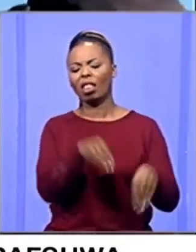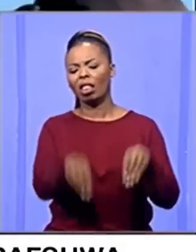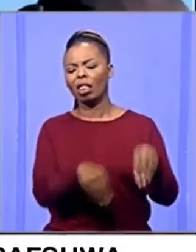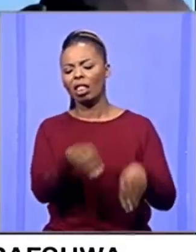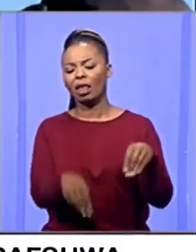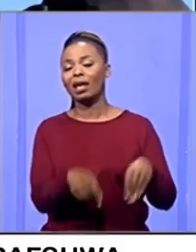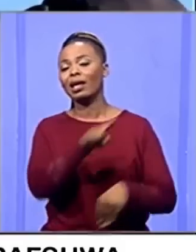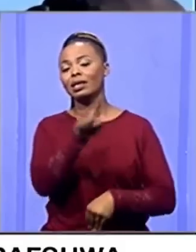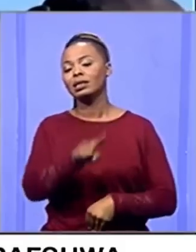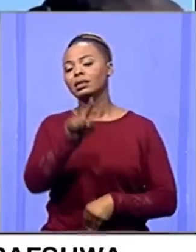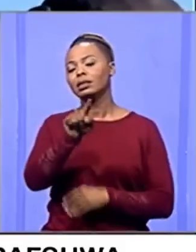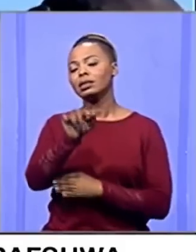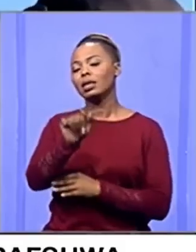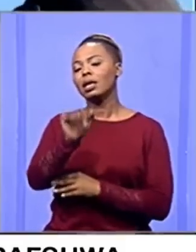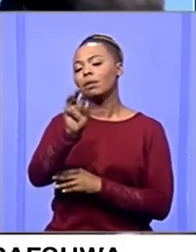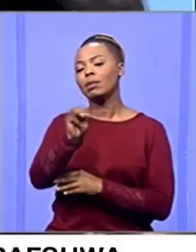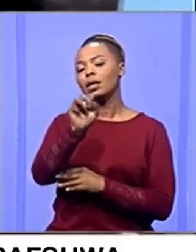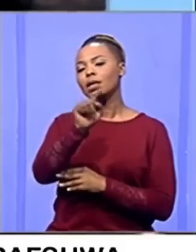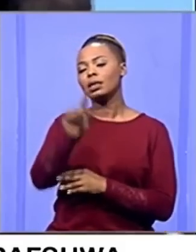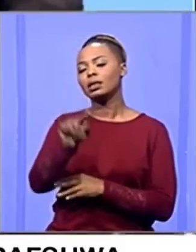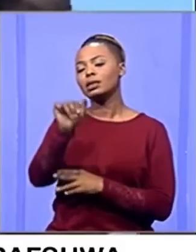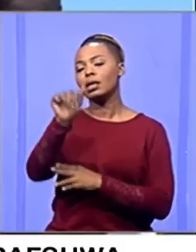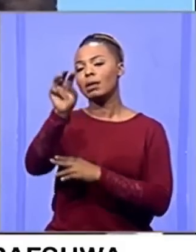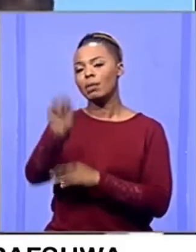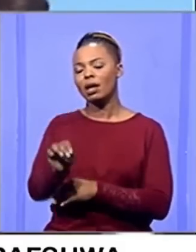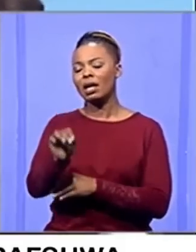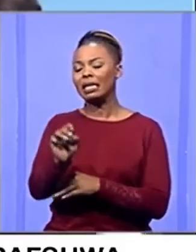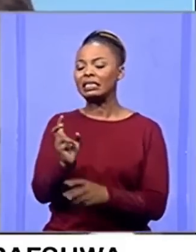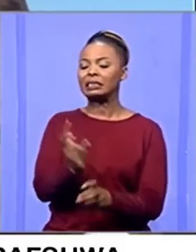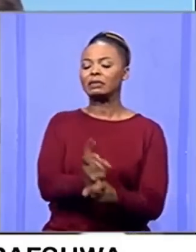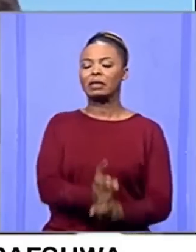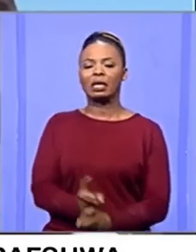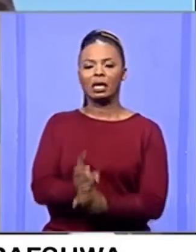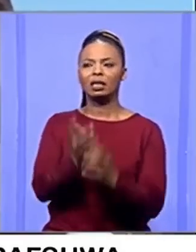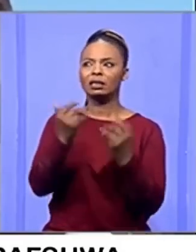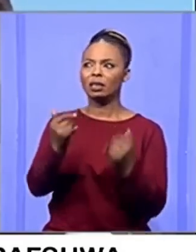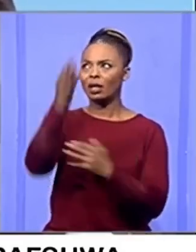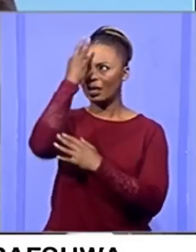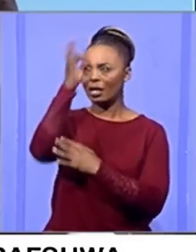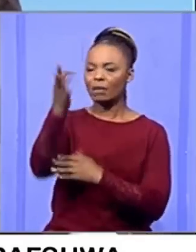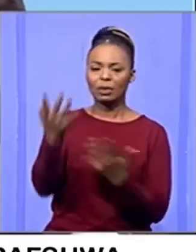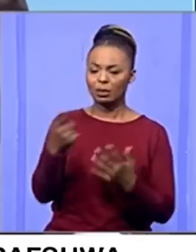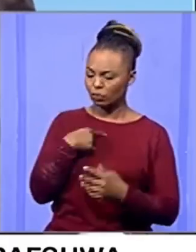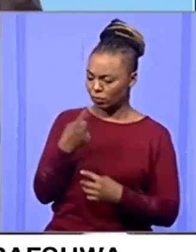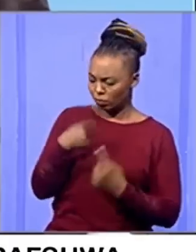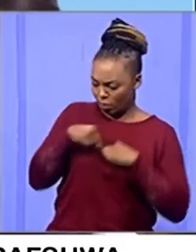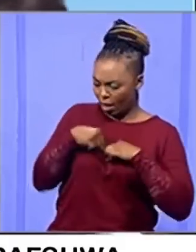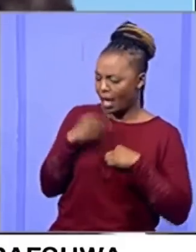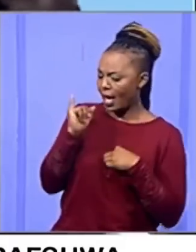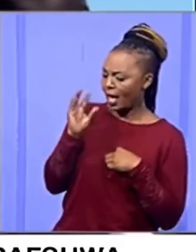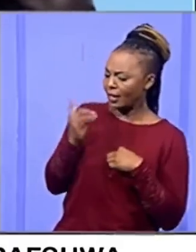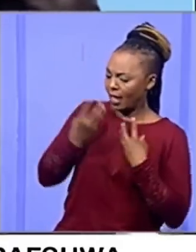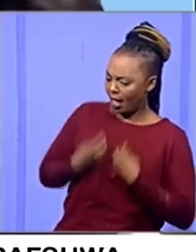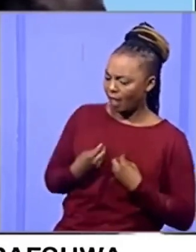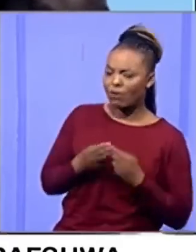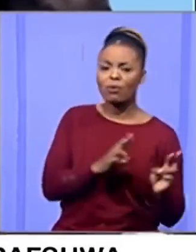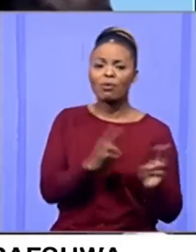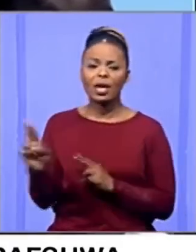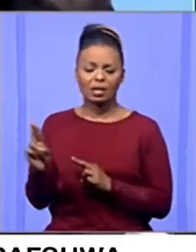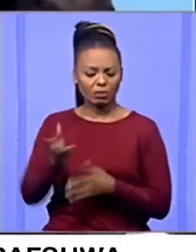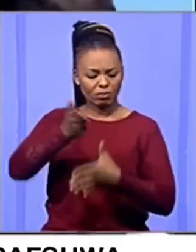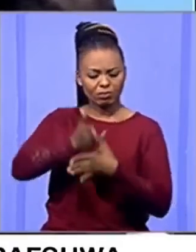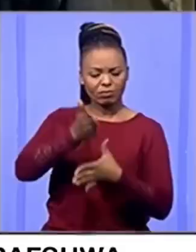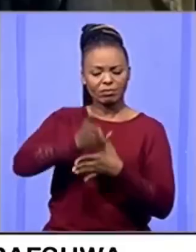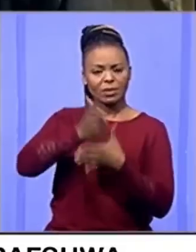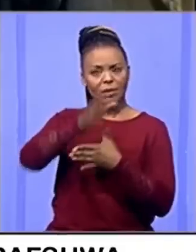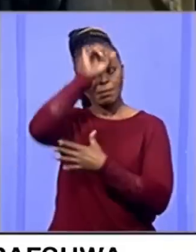ke zamazama. So ho ba thata ho mmuso hore o utlwisise rona batho ba nang le di-ID hore re ready hore re ka mine mobung wa